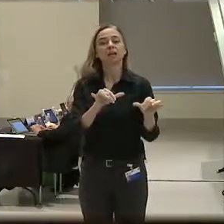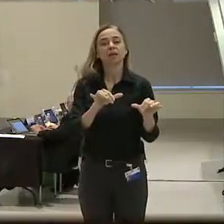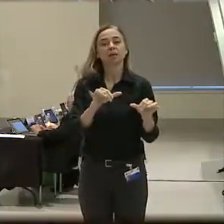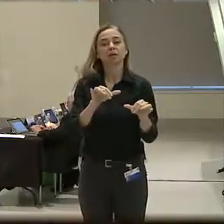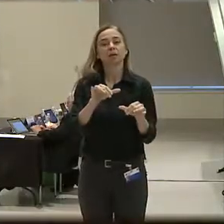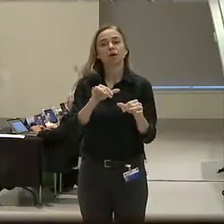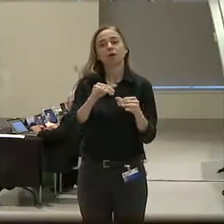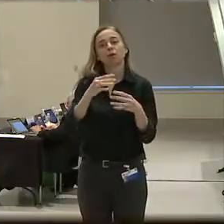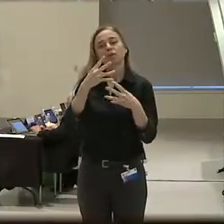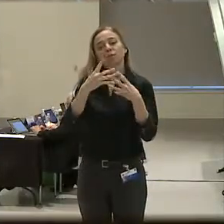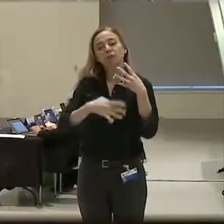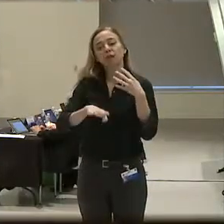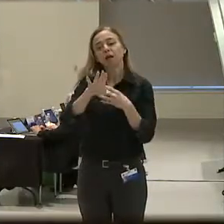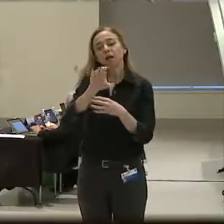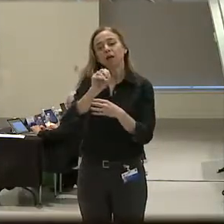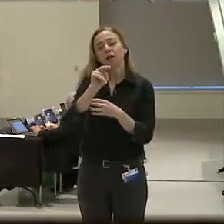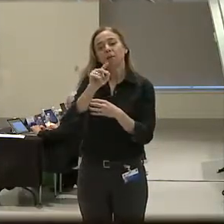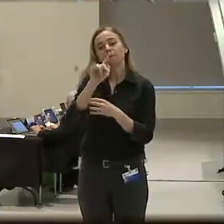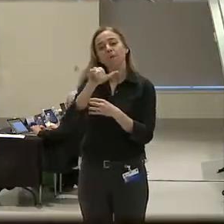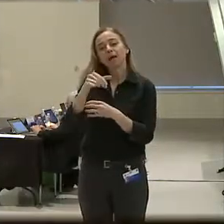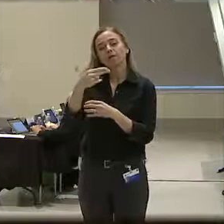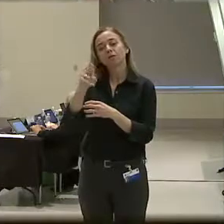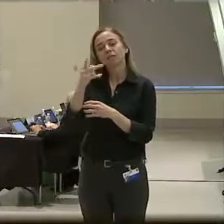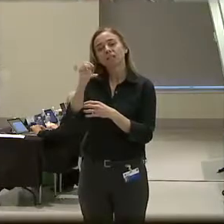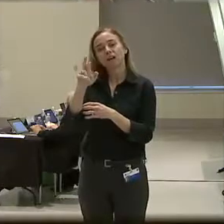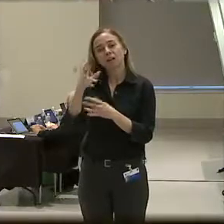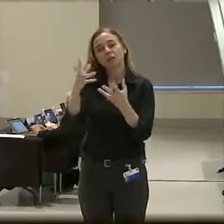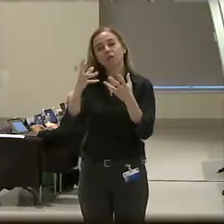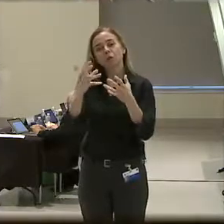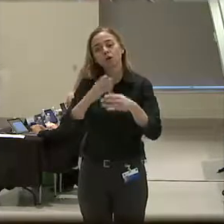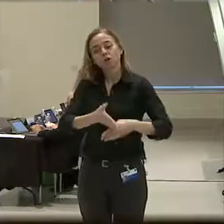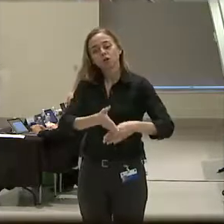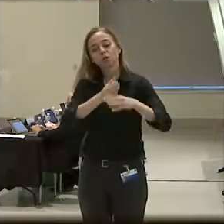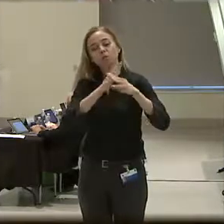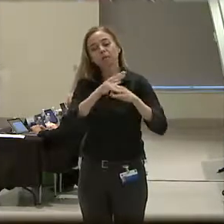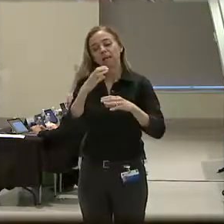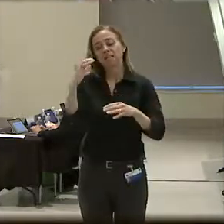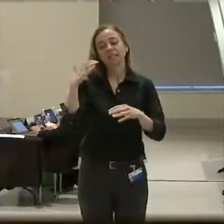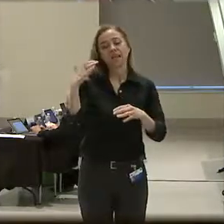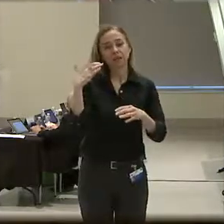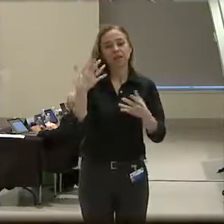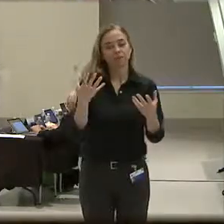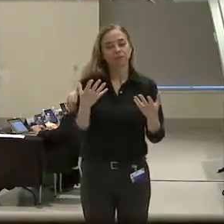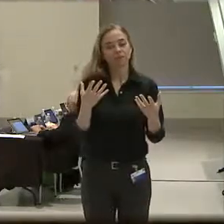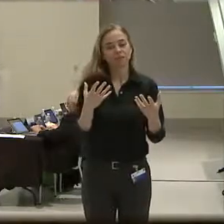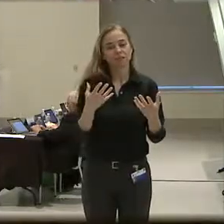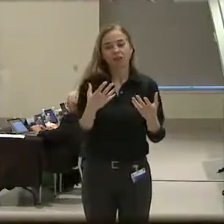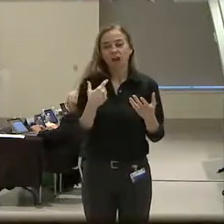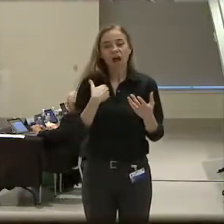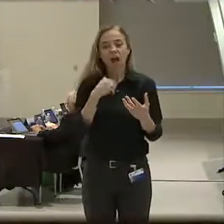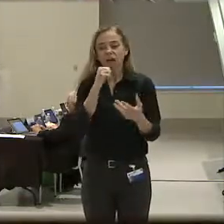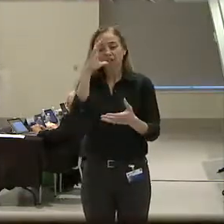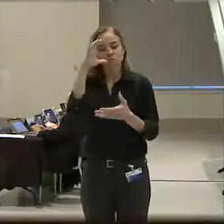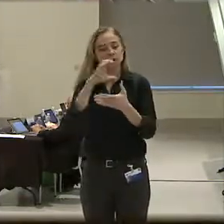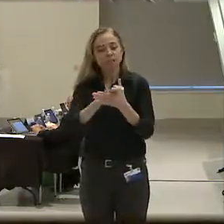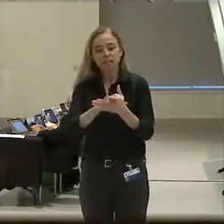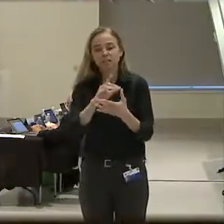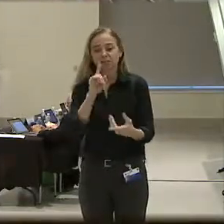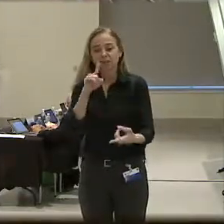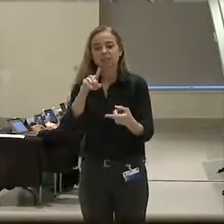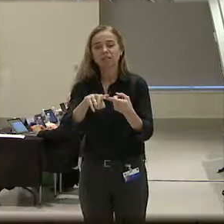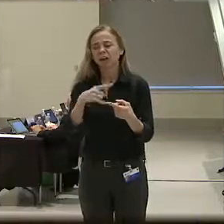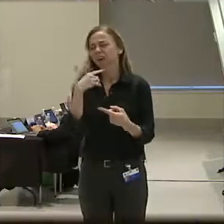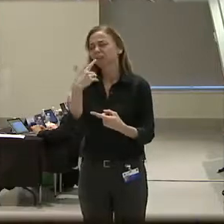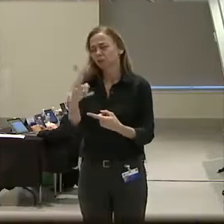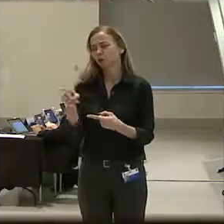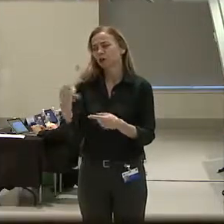the Blood Bounty Hunters were going to protect Captain Tingarides from Dorner, and I didn't believe it. I told Chief Green I thought he